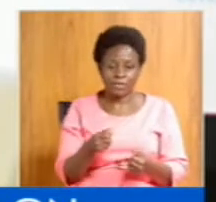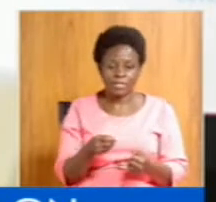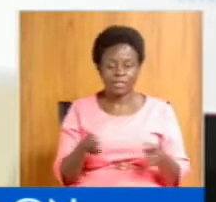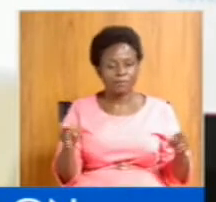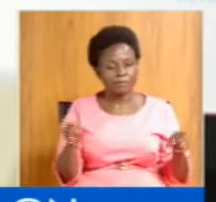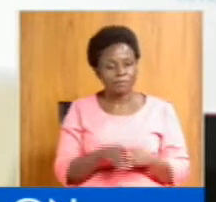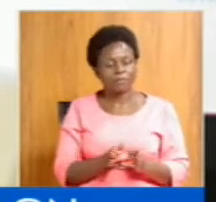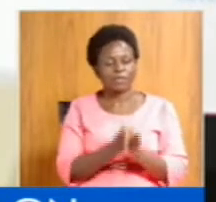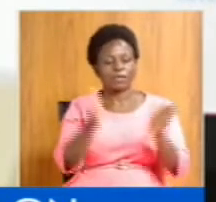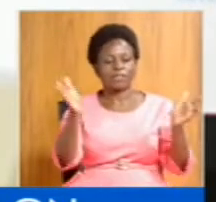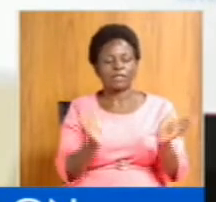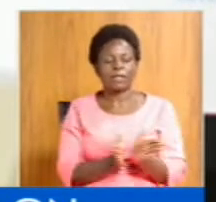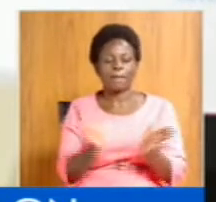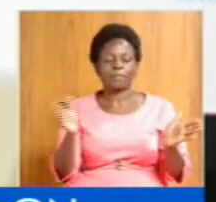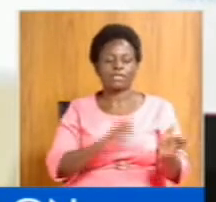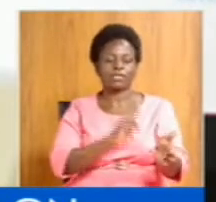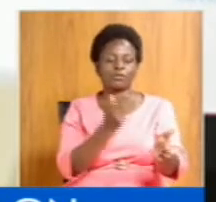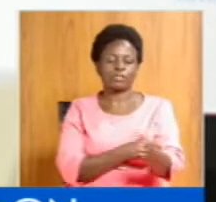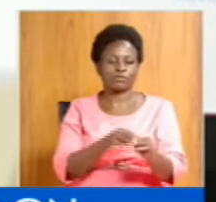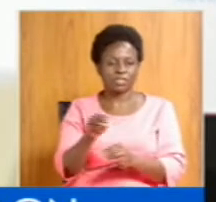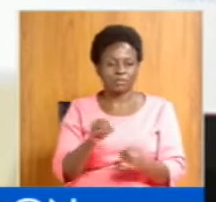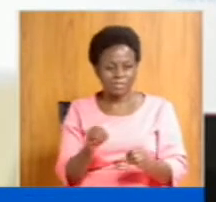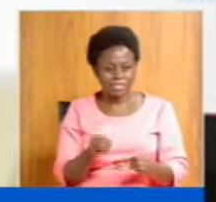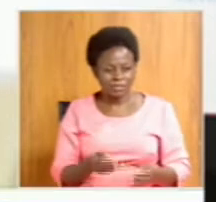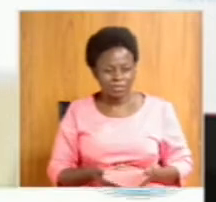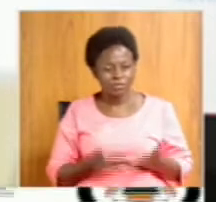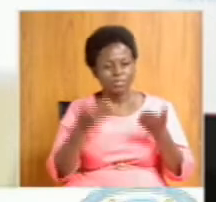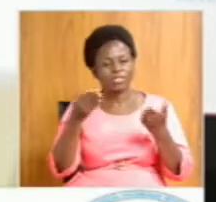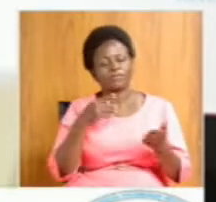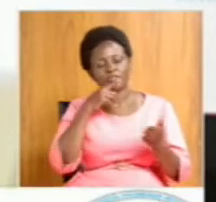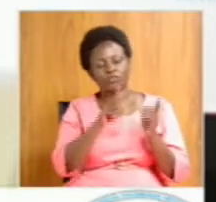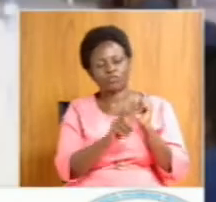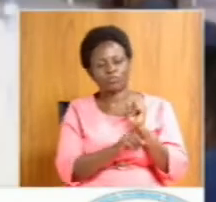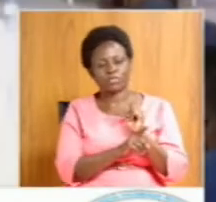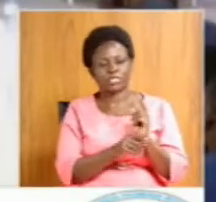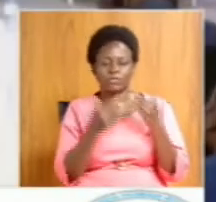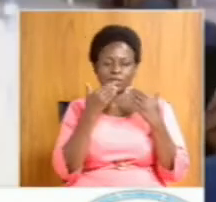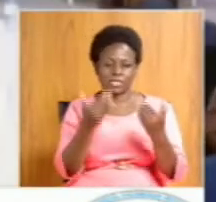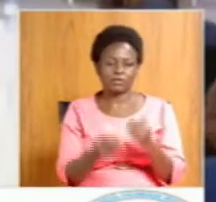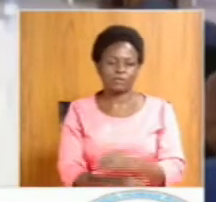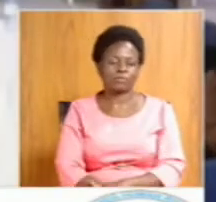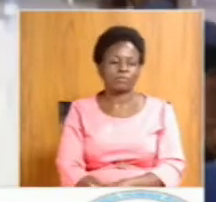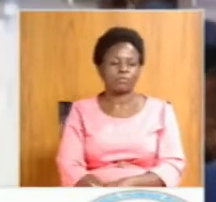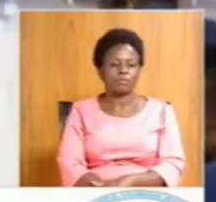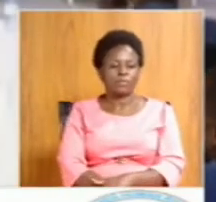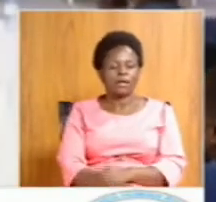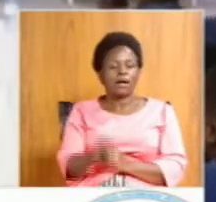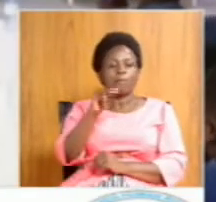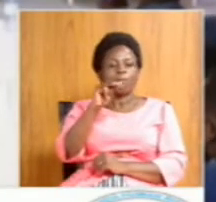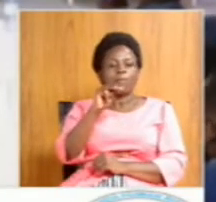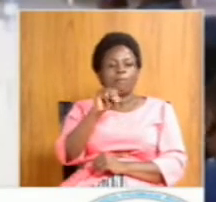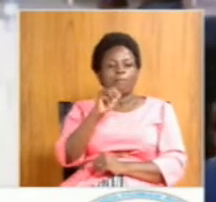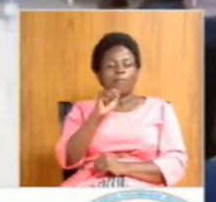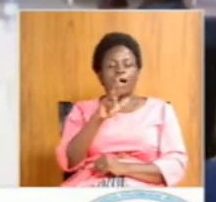but also just generally public resource management to deliver better social protection outcomes thank you Maria thank you